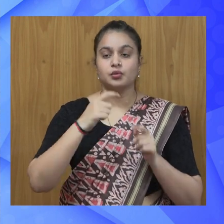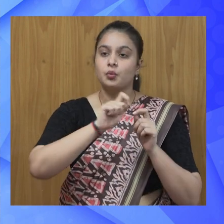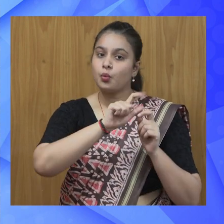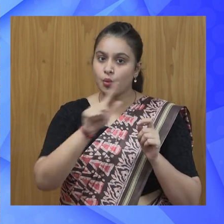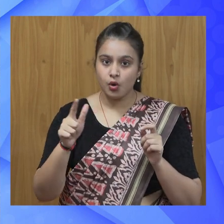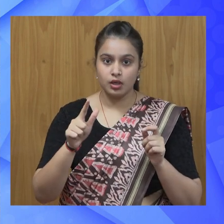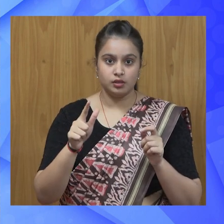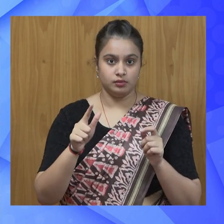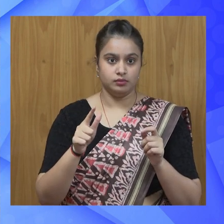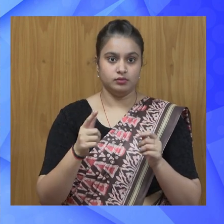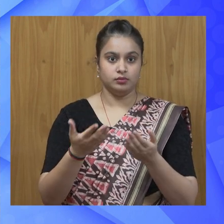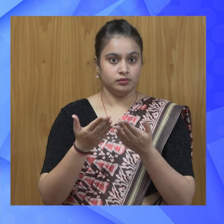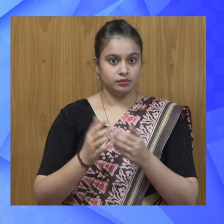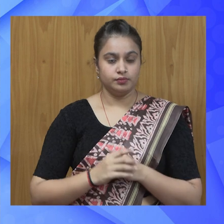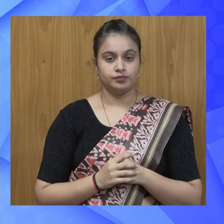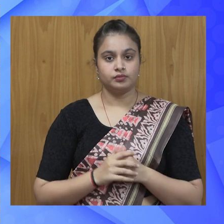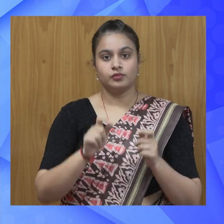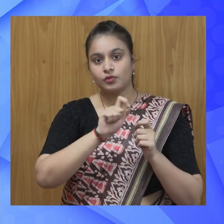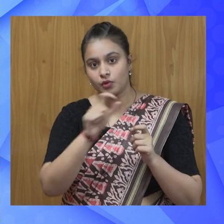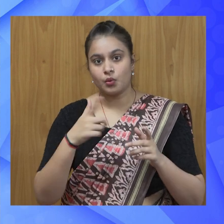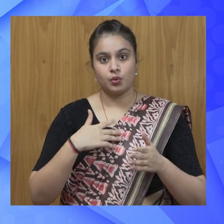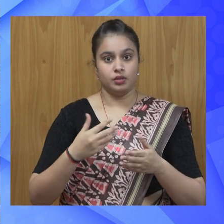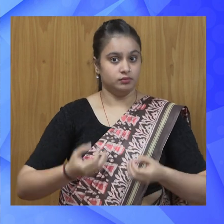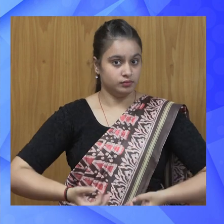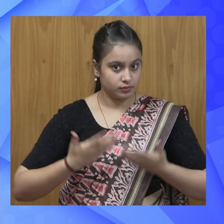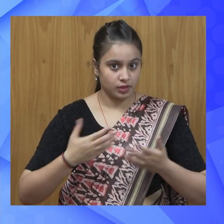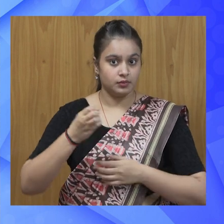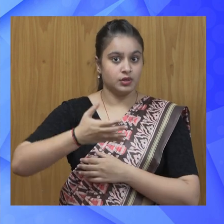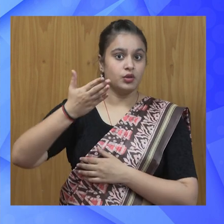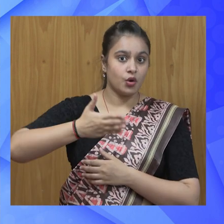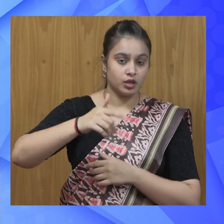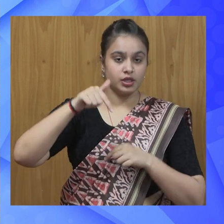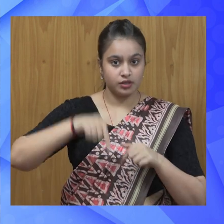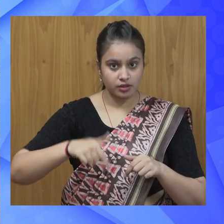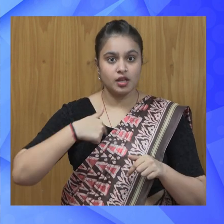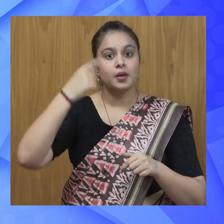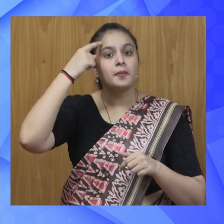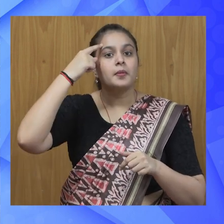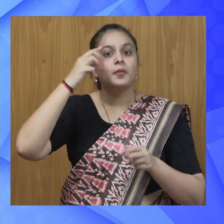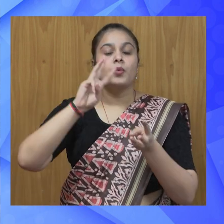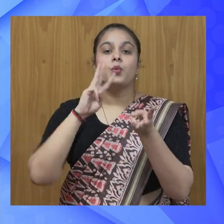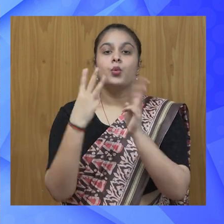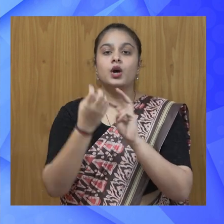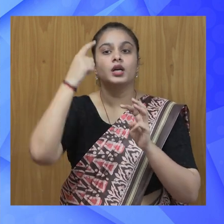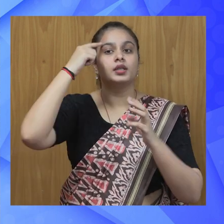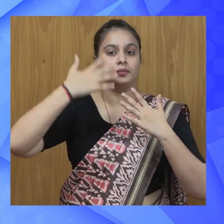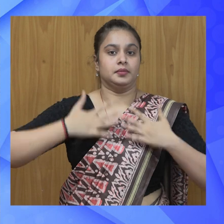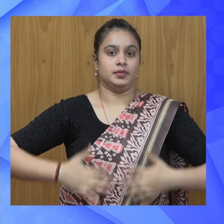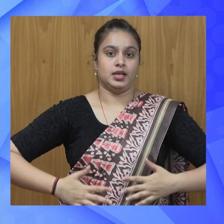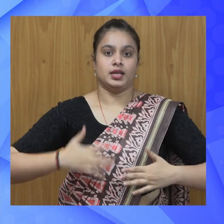everyone. Meri taraf se sabko shubhkamna hai on this occasion of World Mental Health Day.